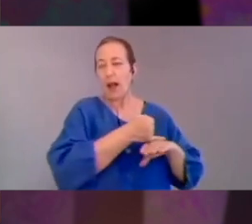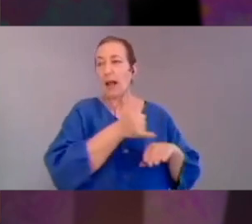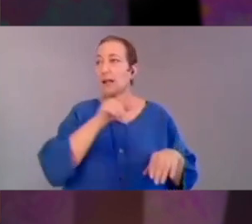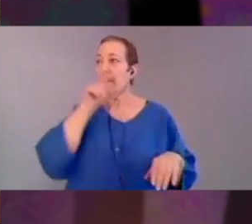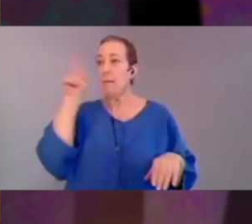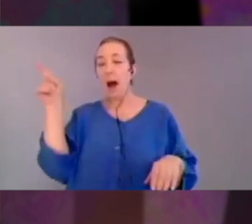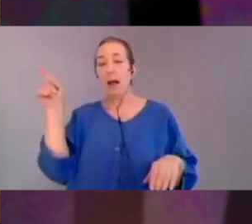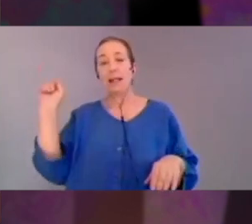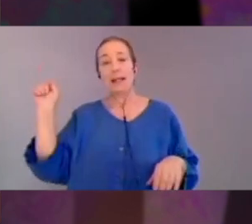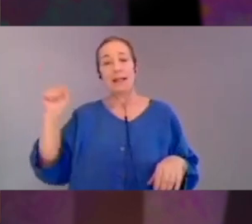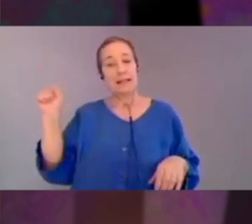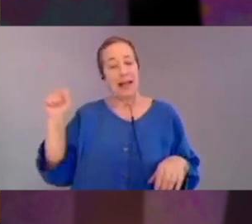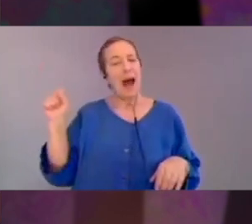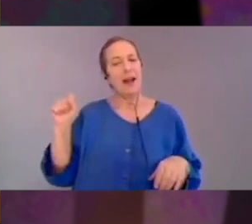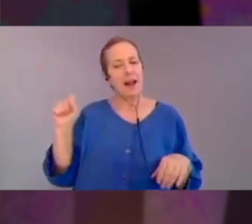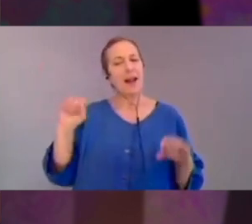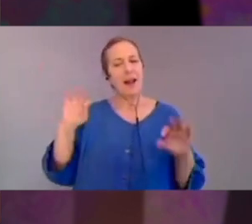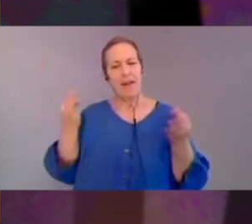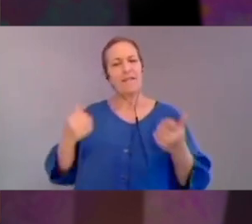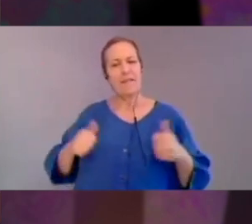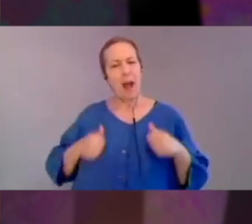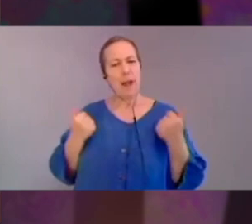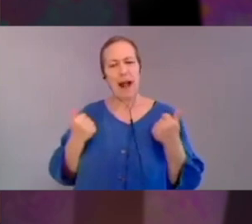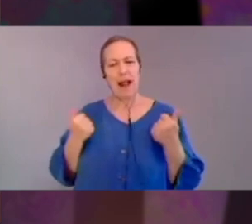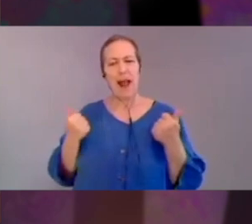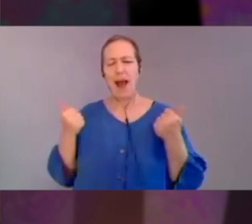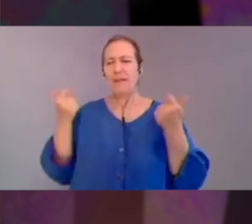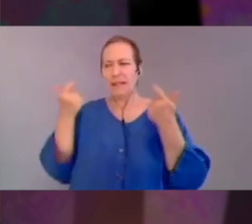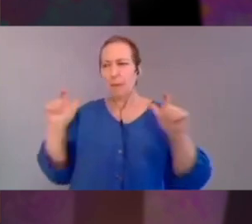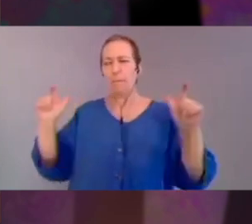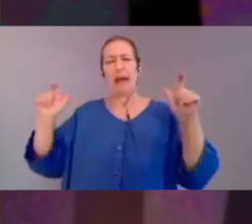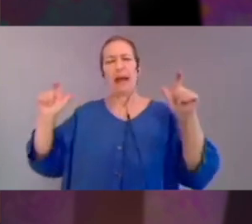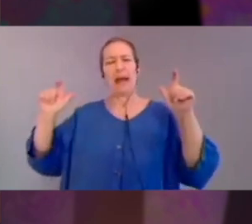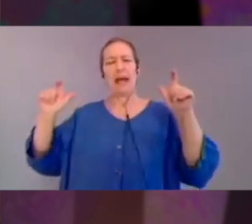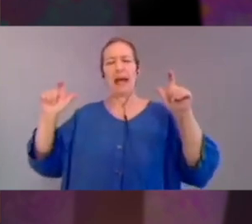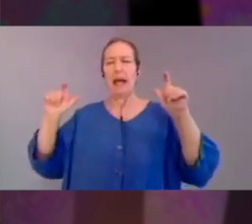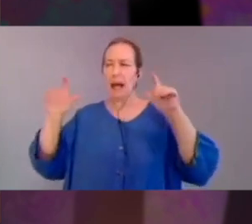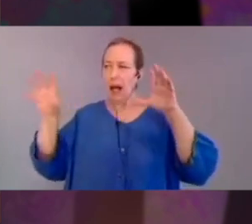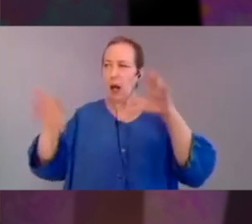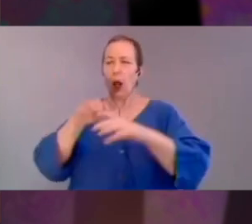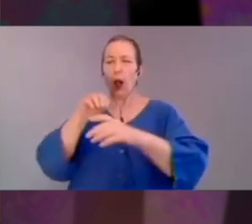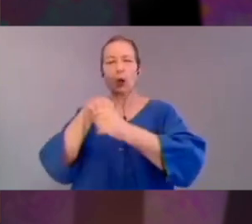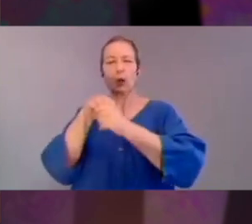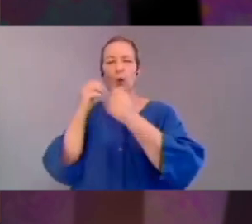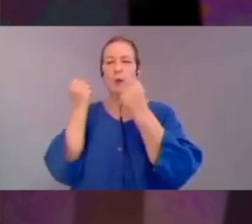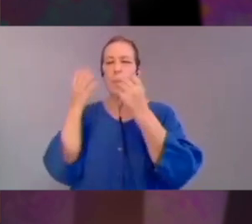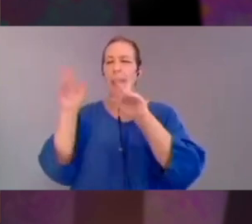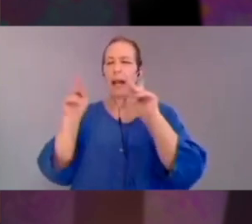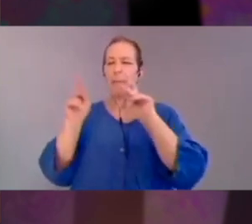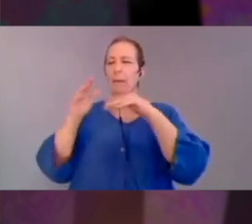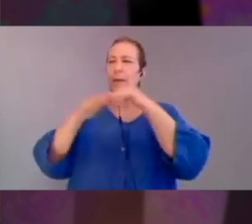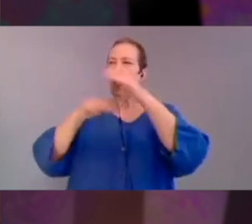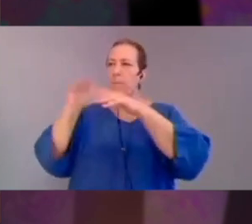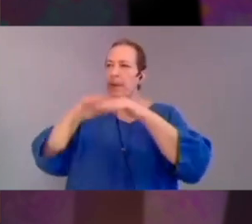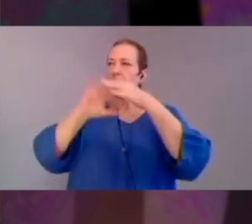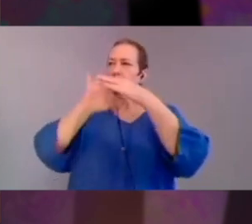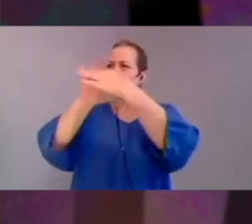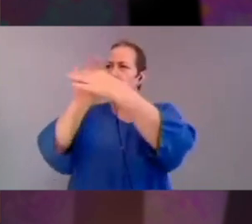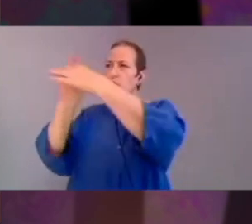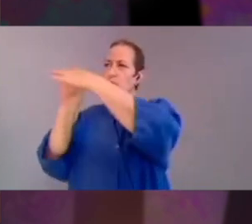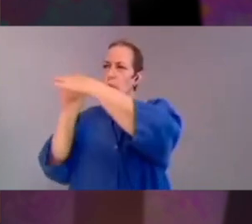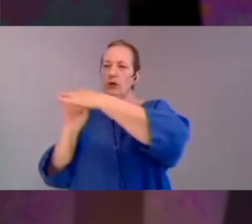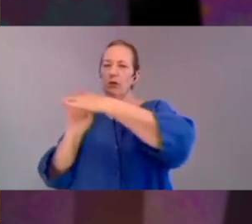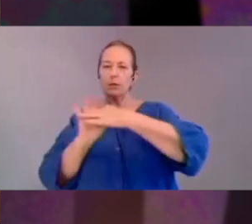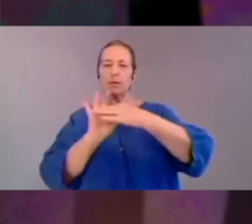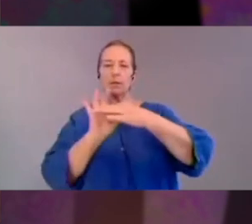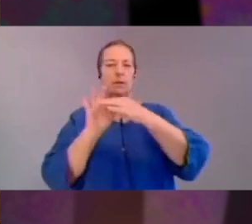and expansive and includes the relationships with people that we've built, you know, over the years of being there,